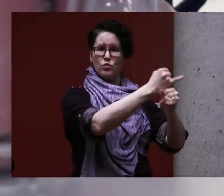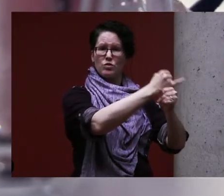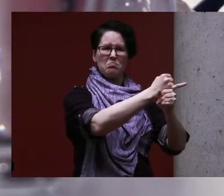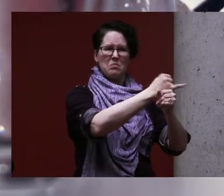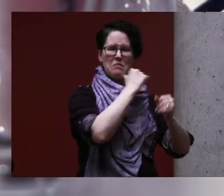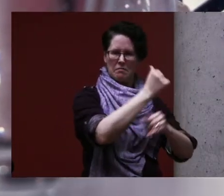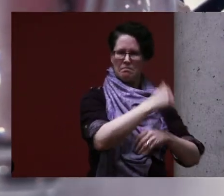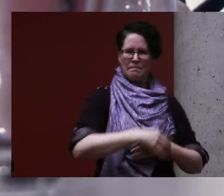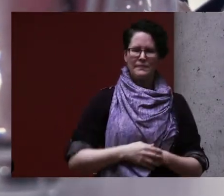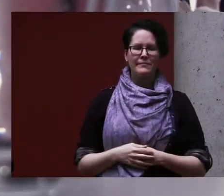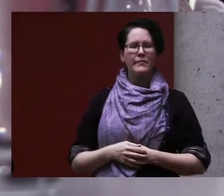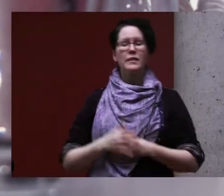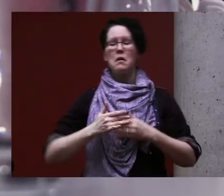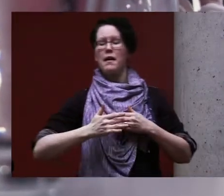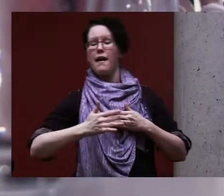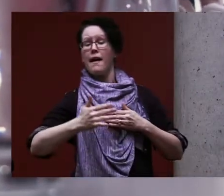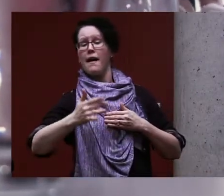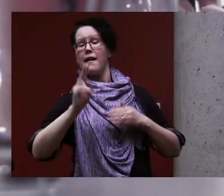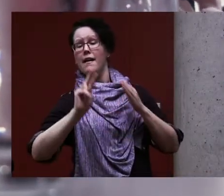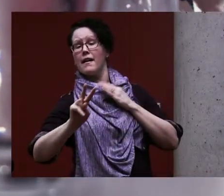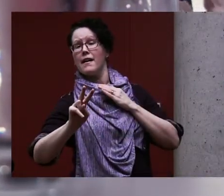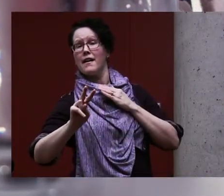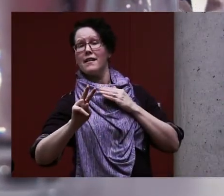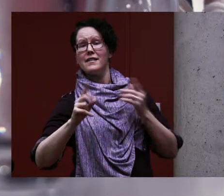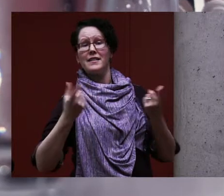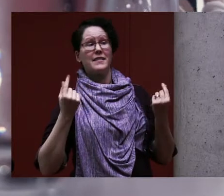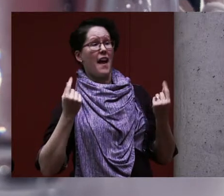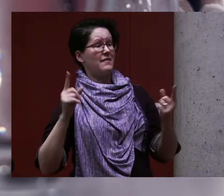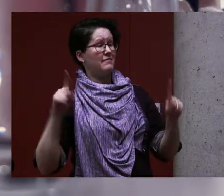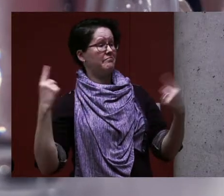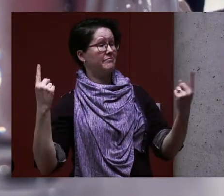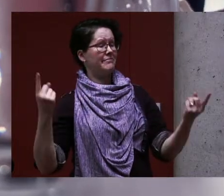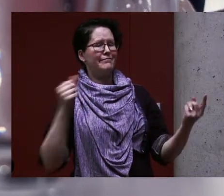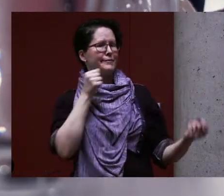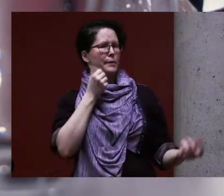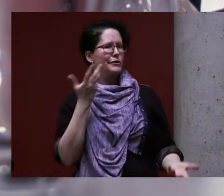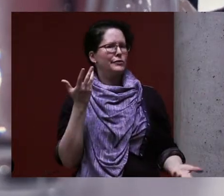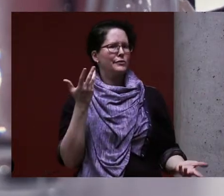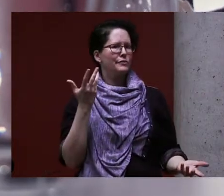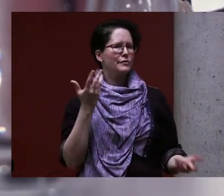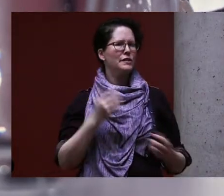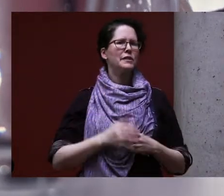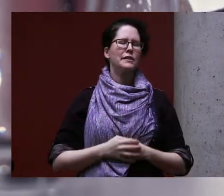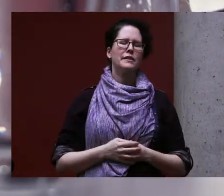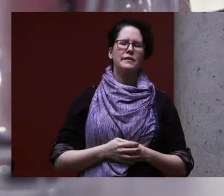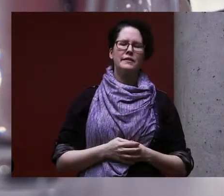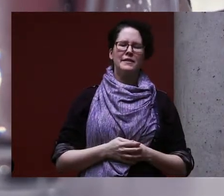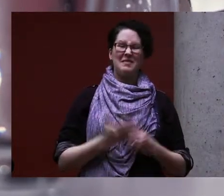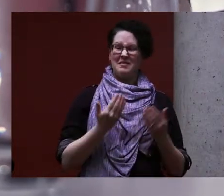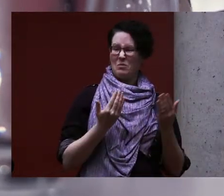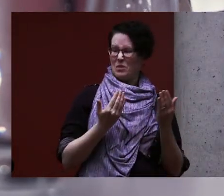of today, though, it appears that very little has been done. To the best of our knowledge, there are